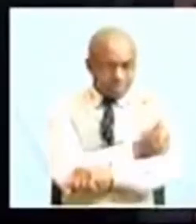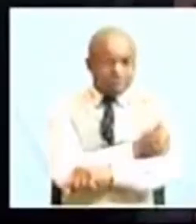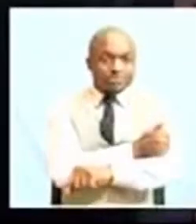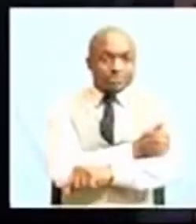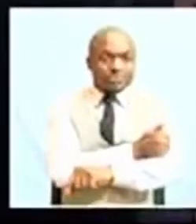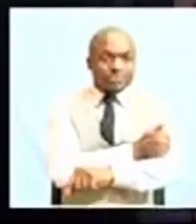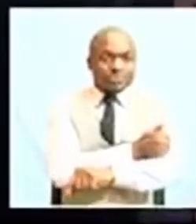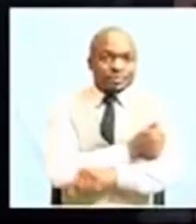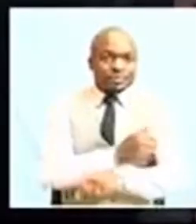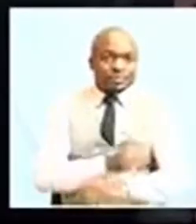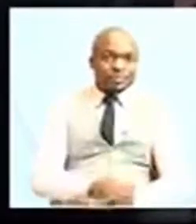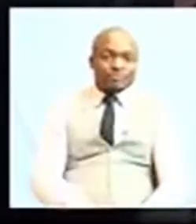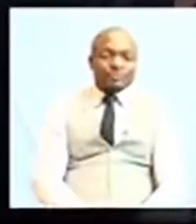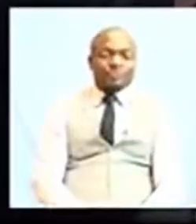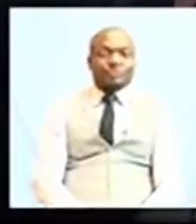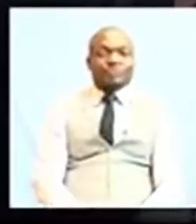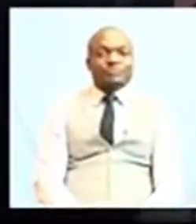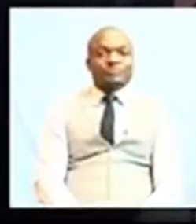this is.